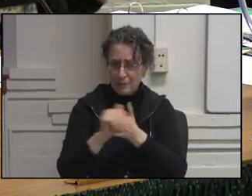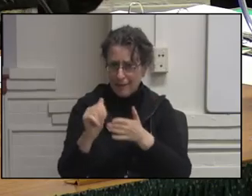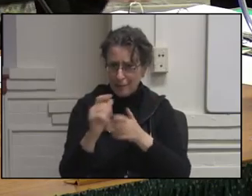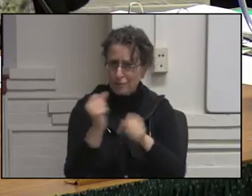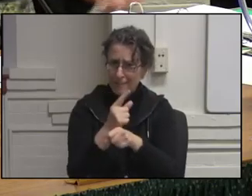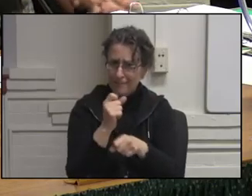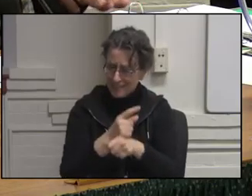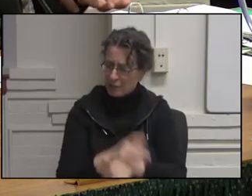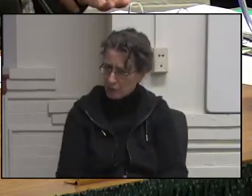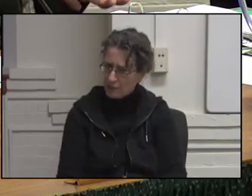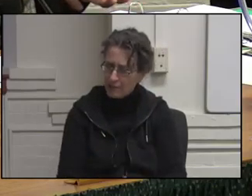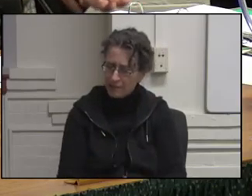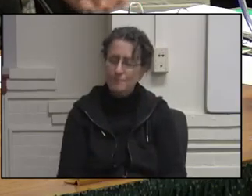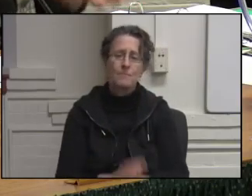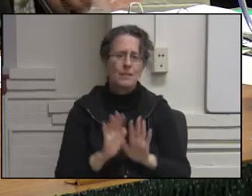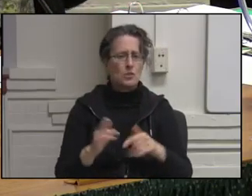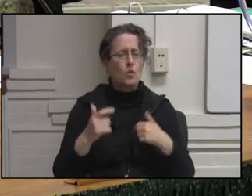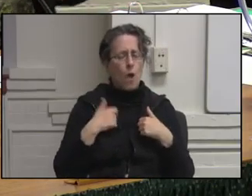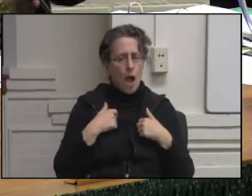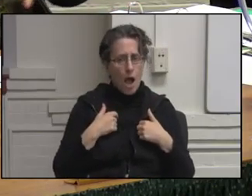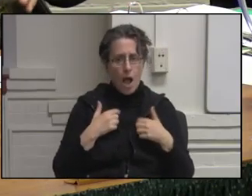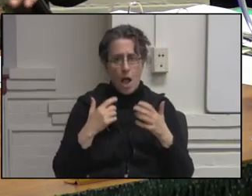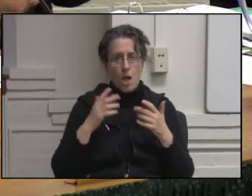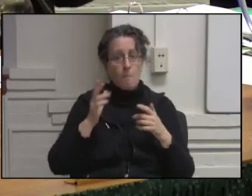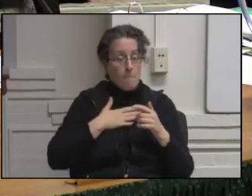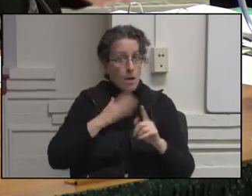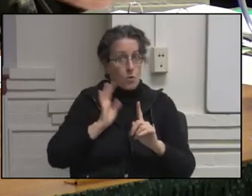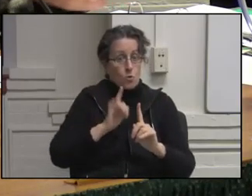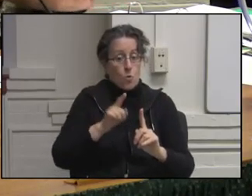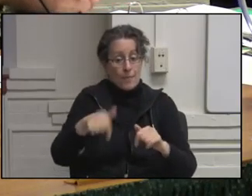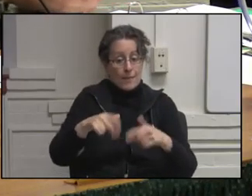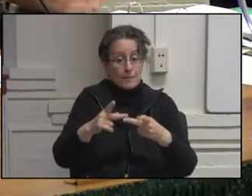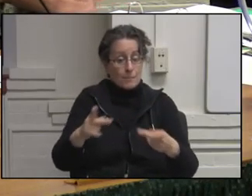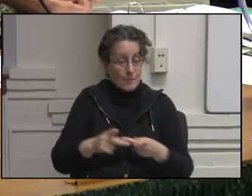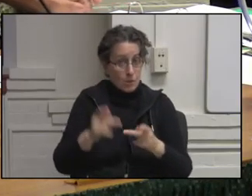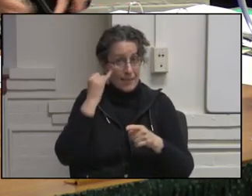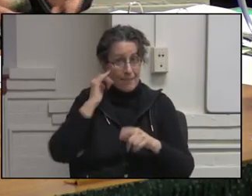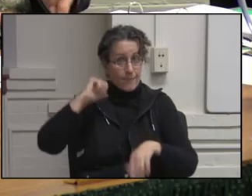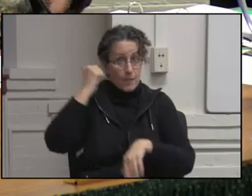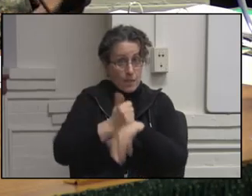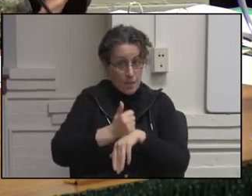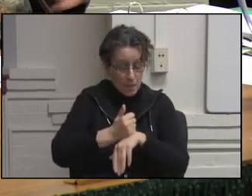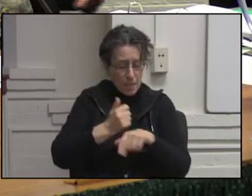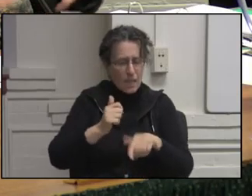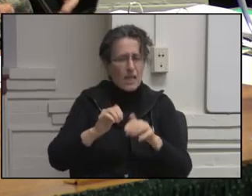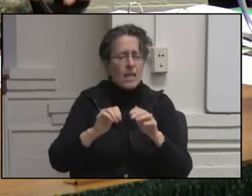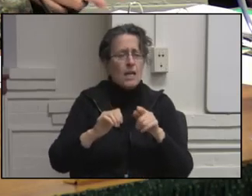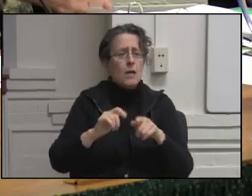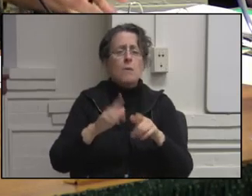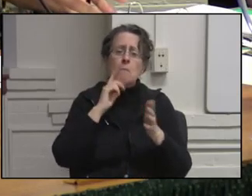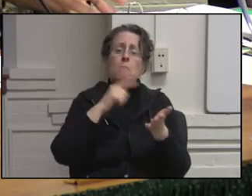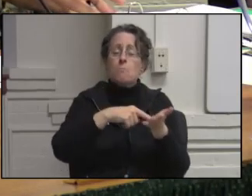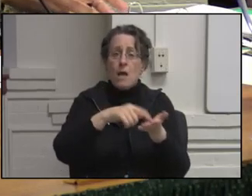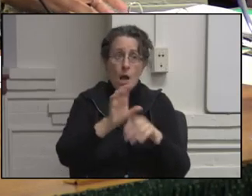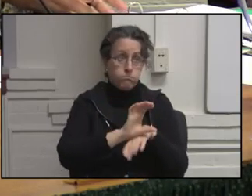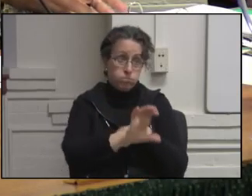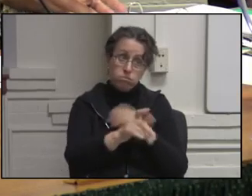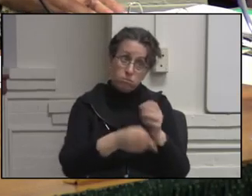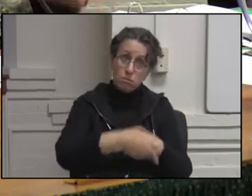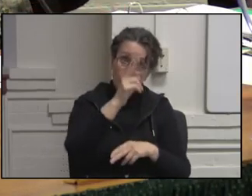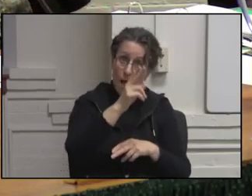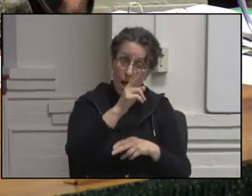how would this position actually help the town, not just by paying somebody a substantial amount of